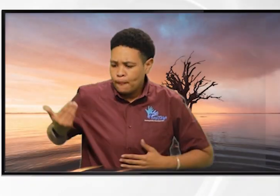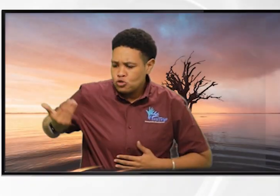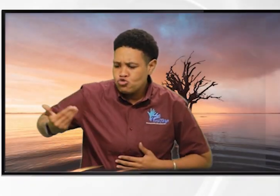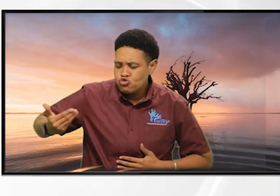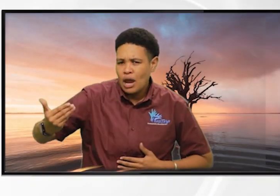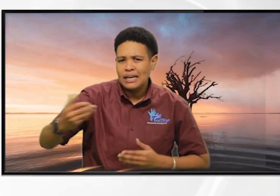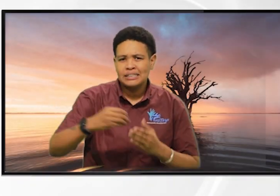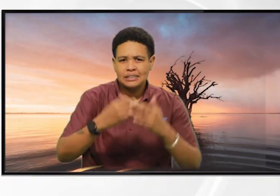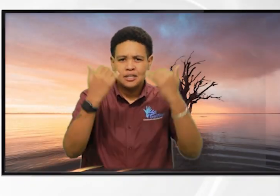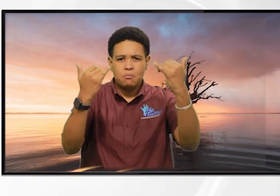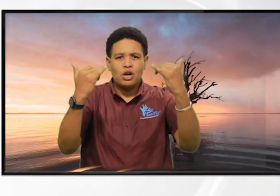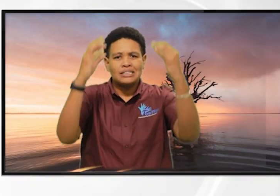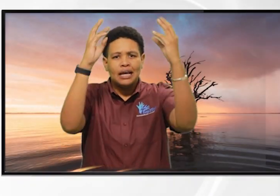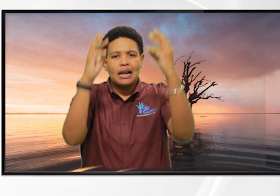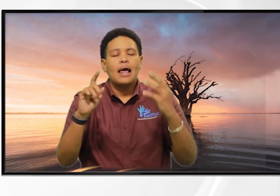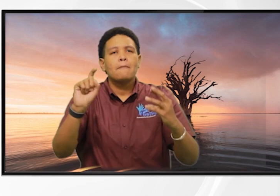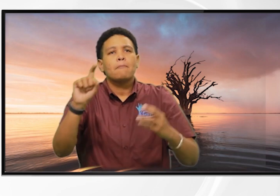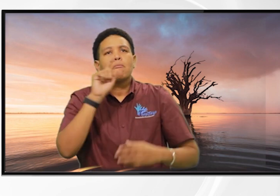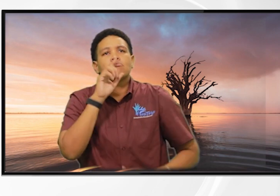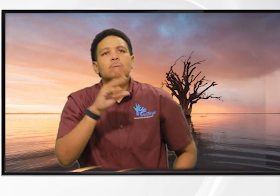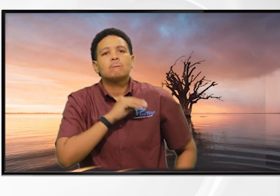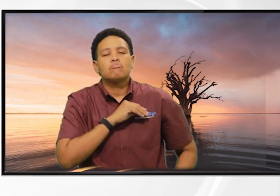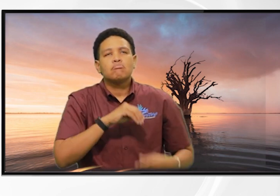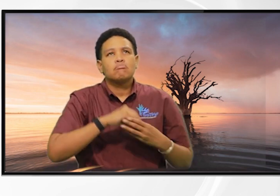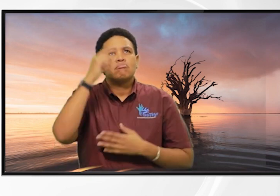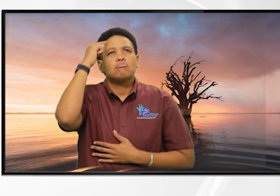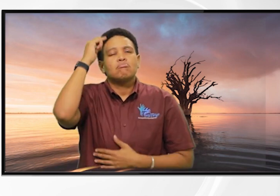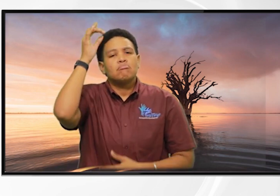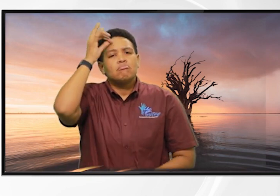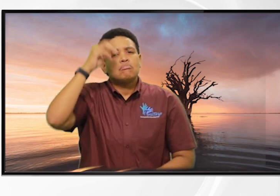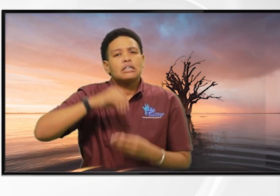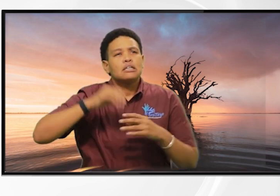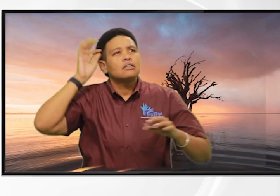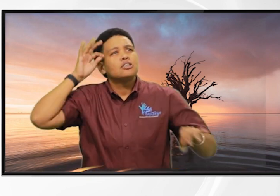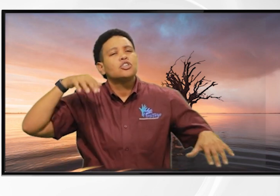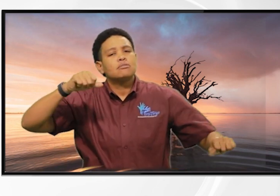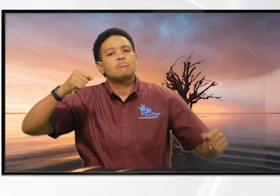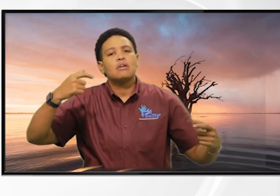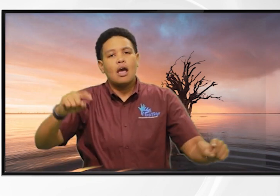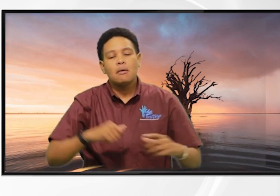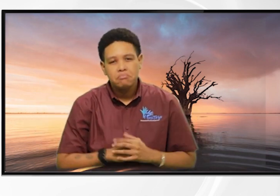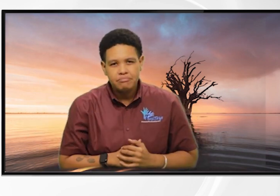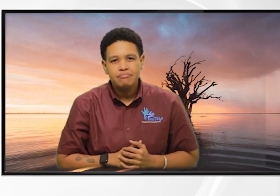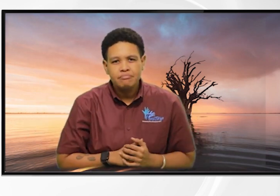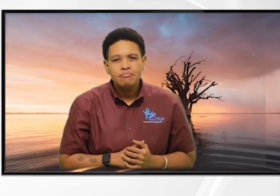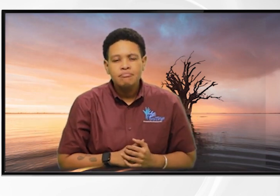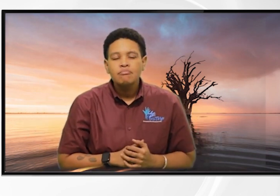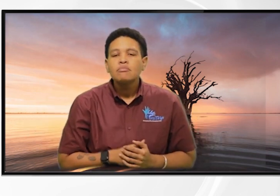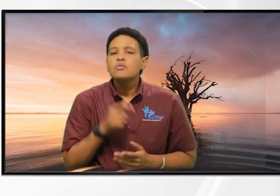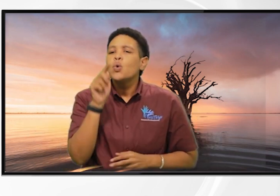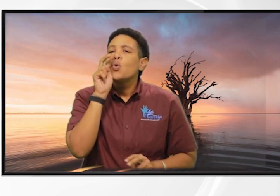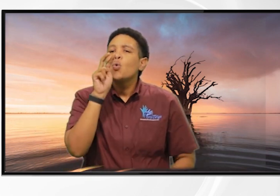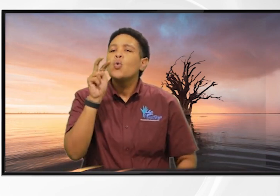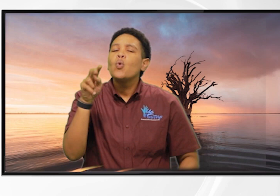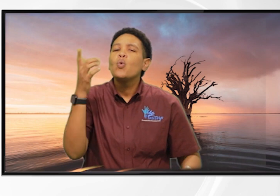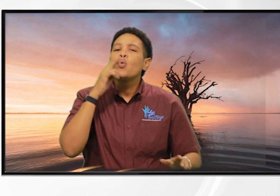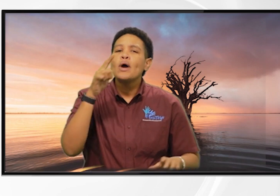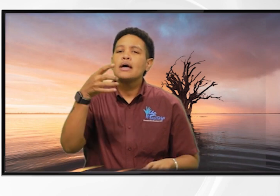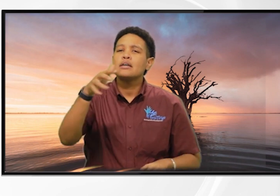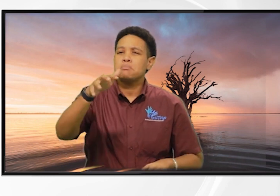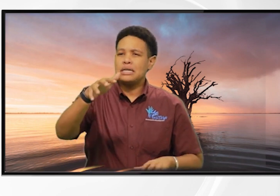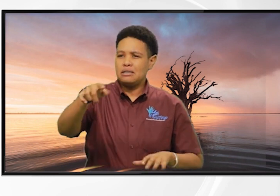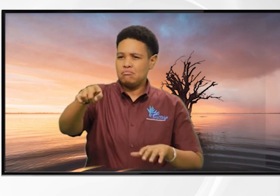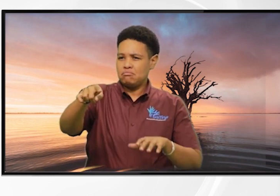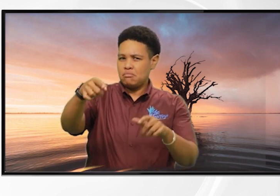present climate must be borne in mind in decision making. Though looking at the mean state is a